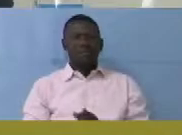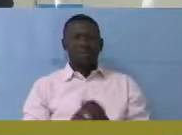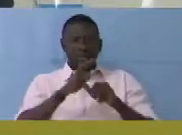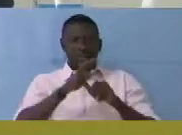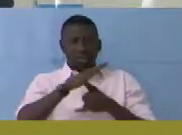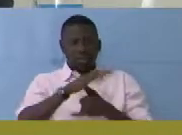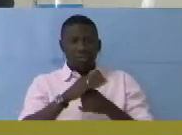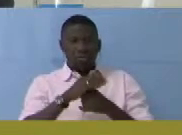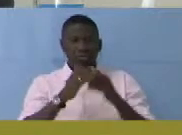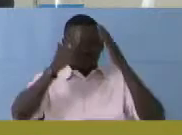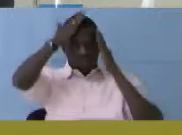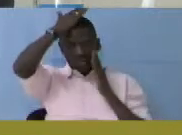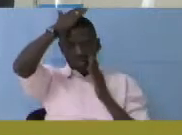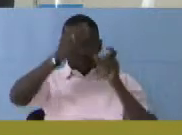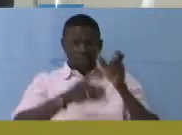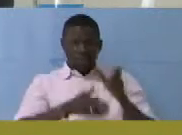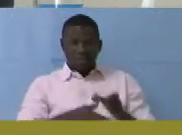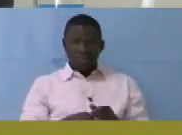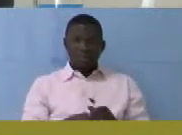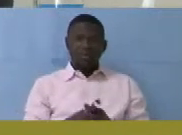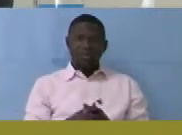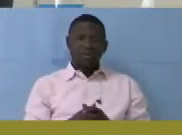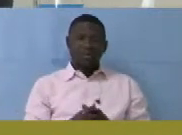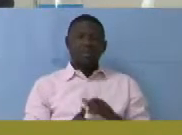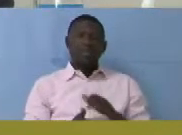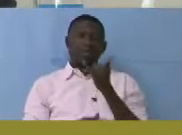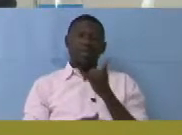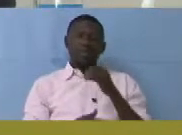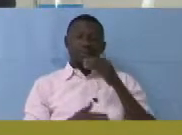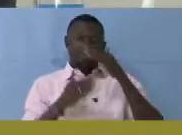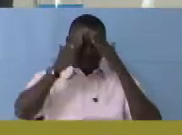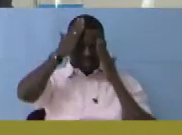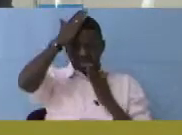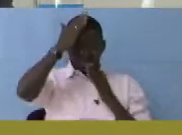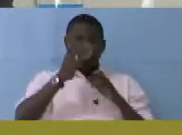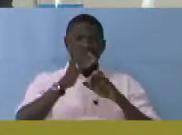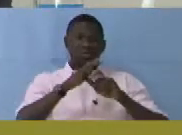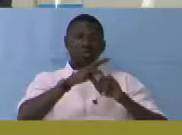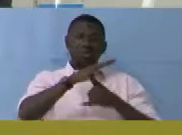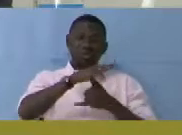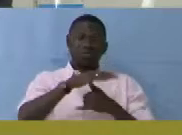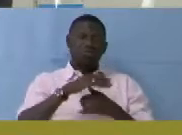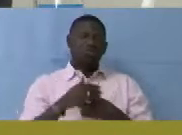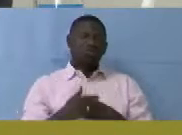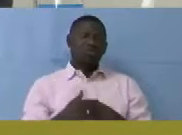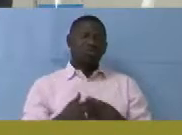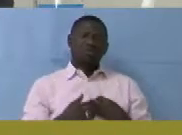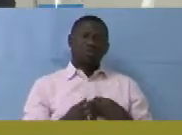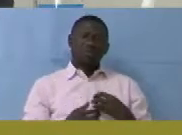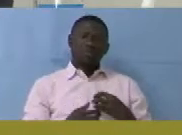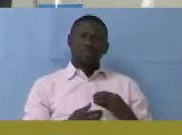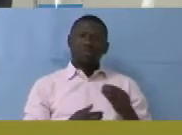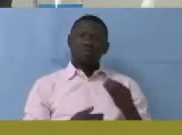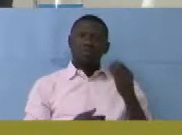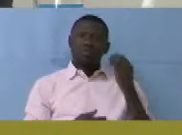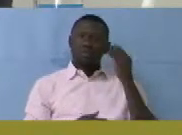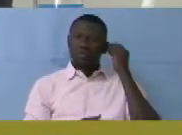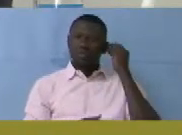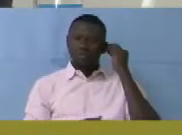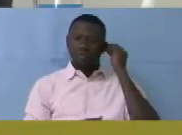Dindimalam. These are junior officers, yes. Ah, you know, dim soldier dim dim mal. These are junior officers. Ah, soldier will remain in the palace of